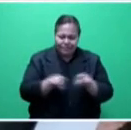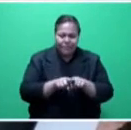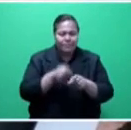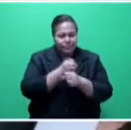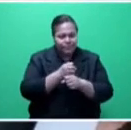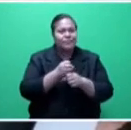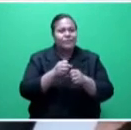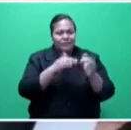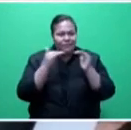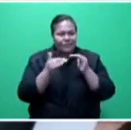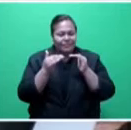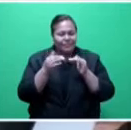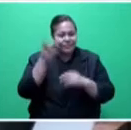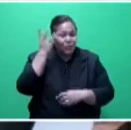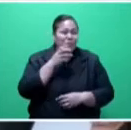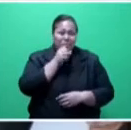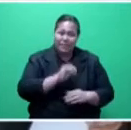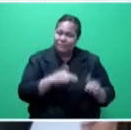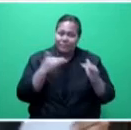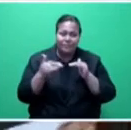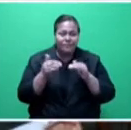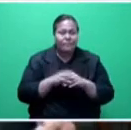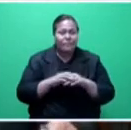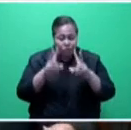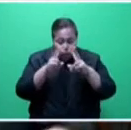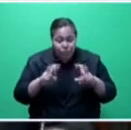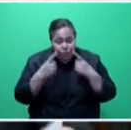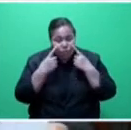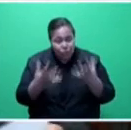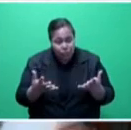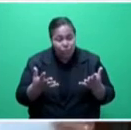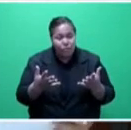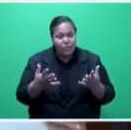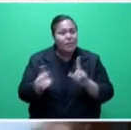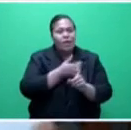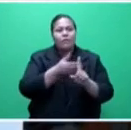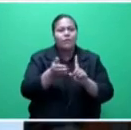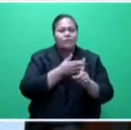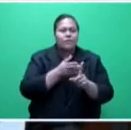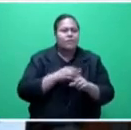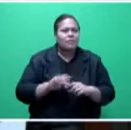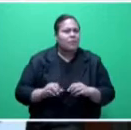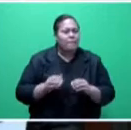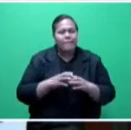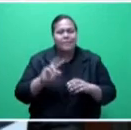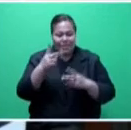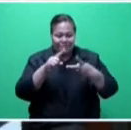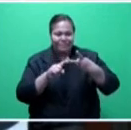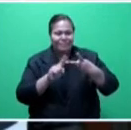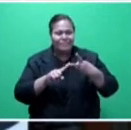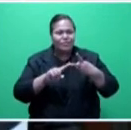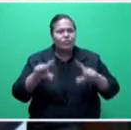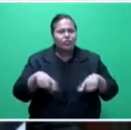harassment. Research shows that universally, harassment ranks as the second biggest challenge for working women following